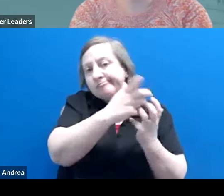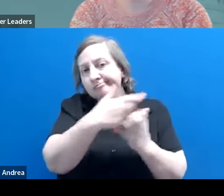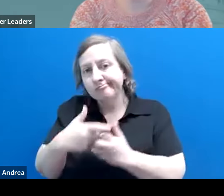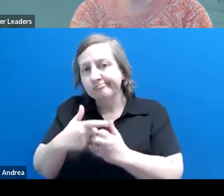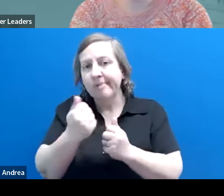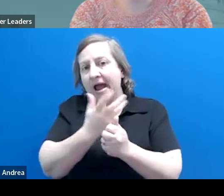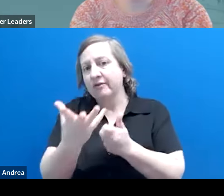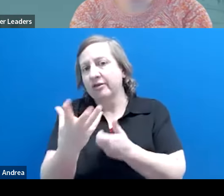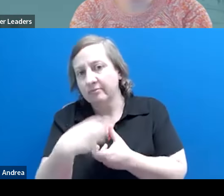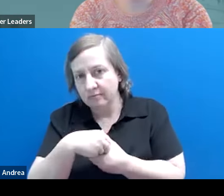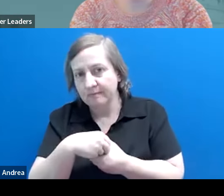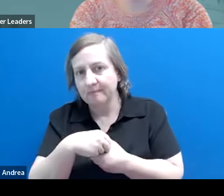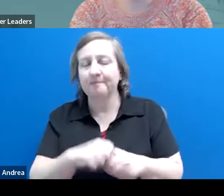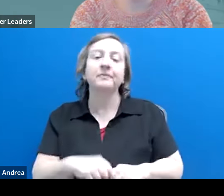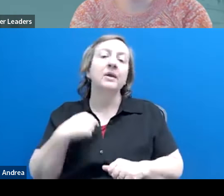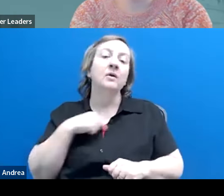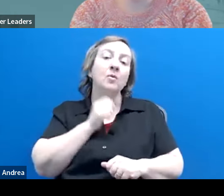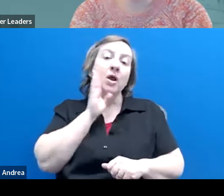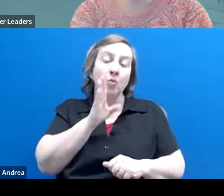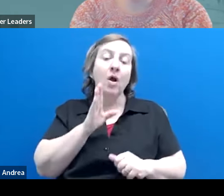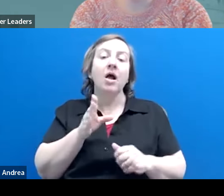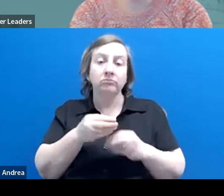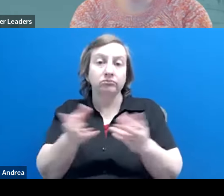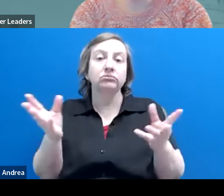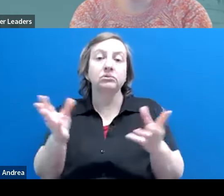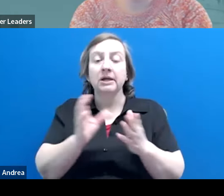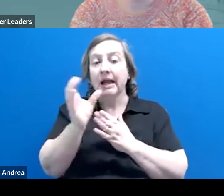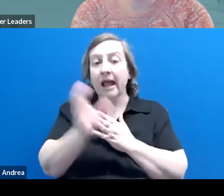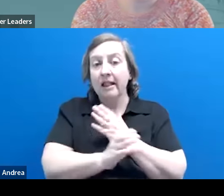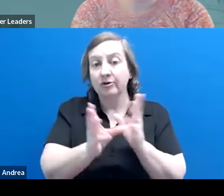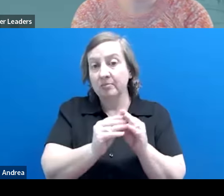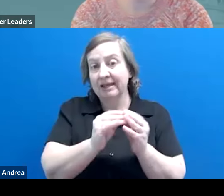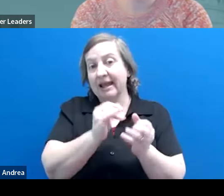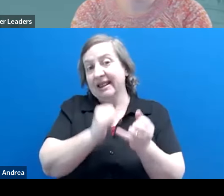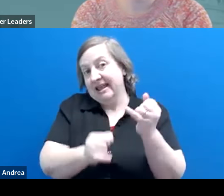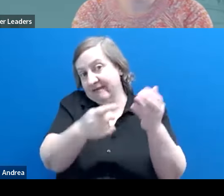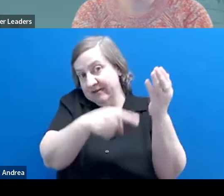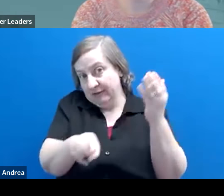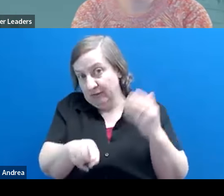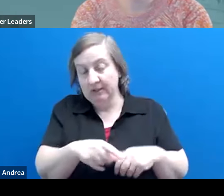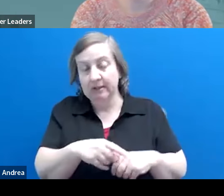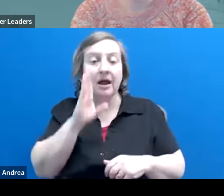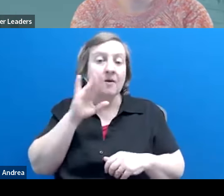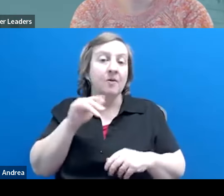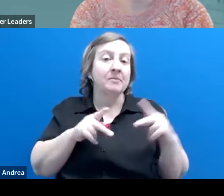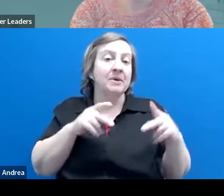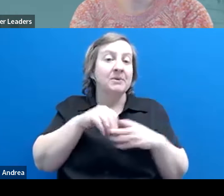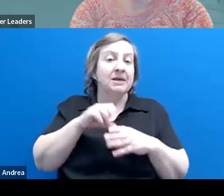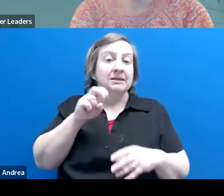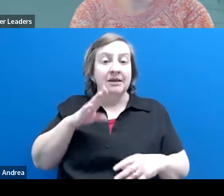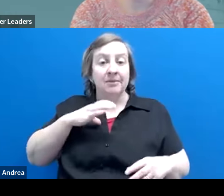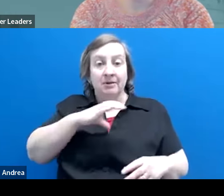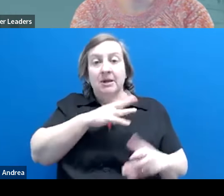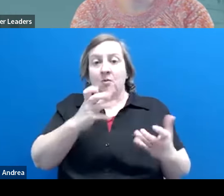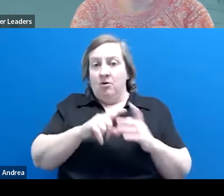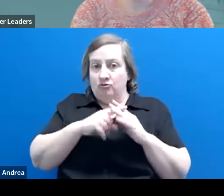manner. We'll release a subcommittee calendar of meetings at the end of next week. I know that members of the subcommittee are eager to get